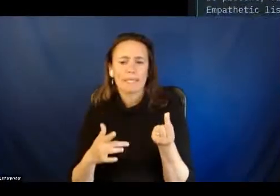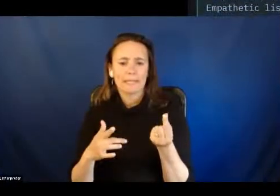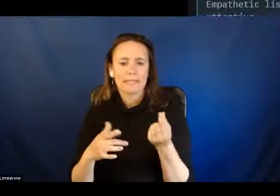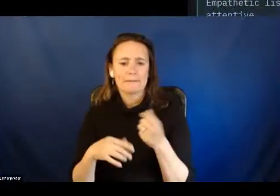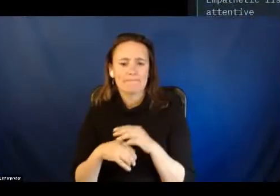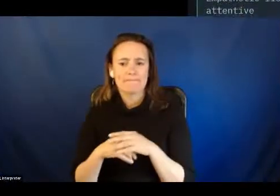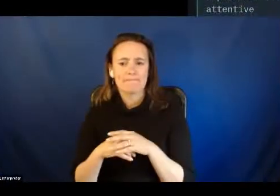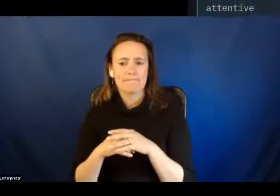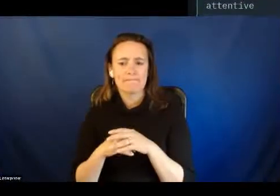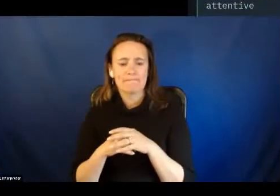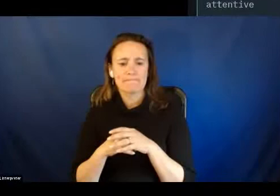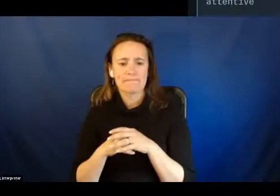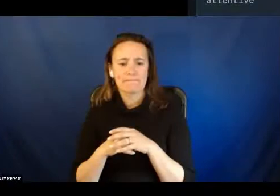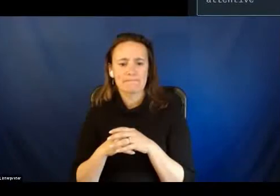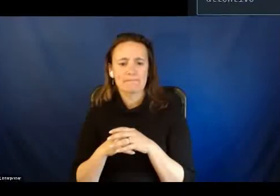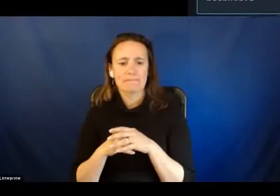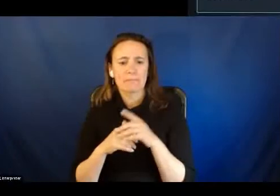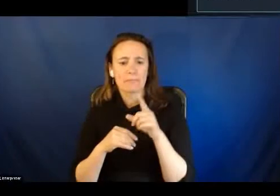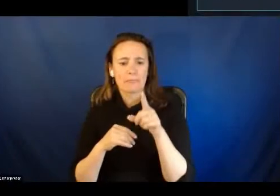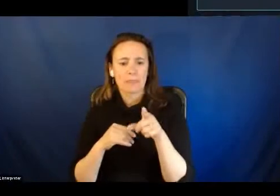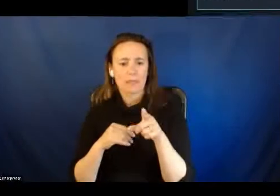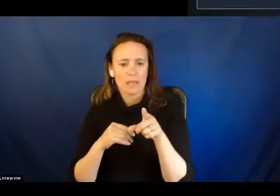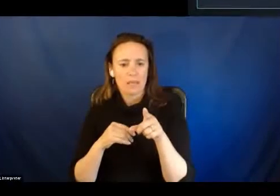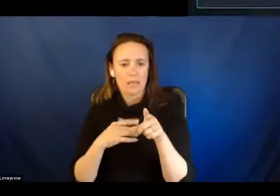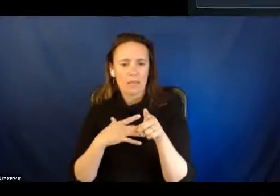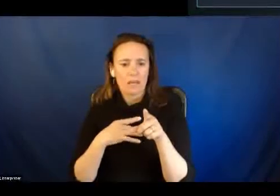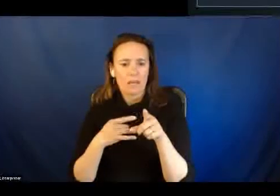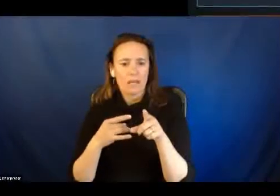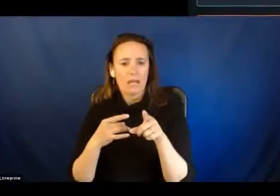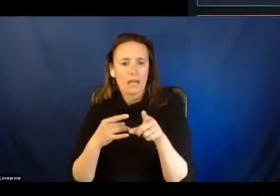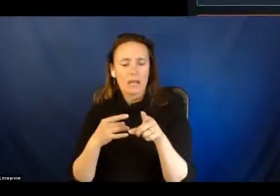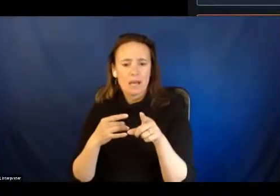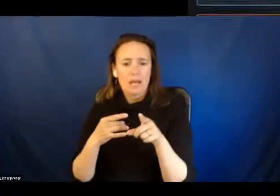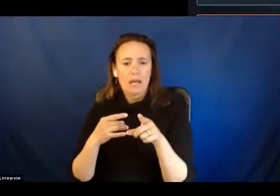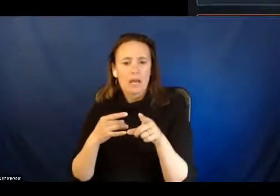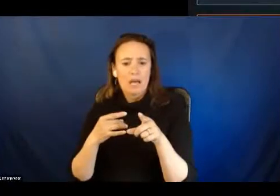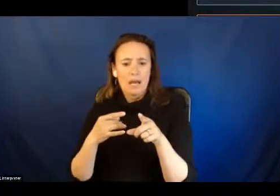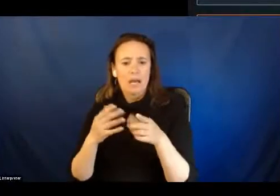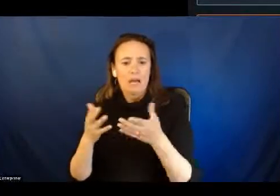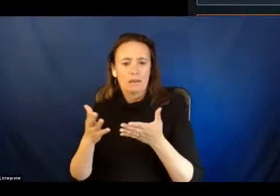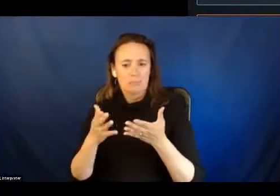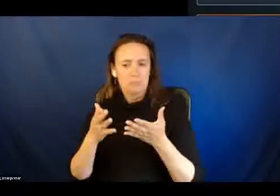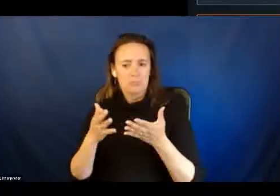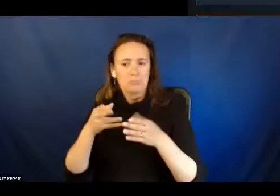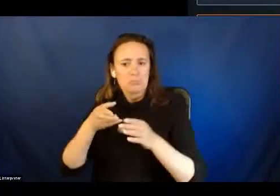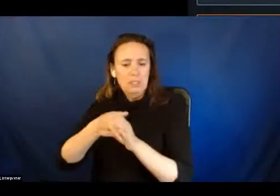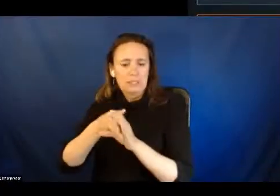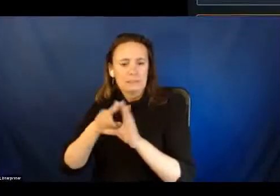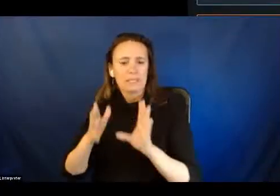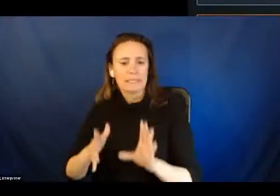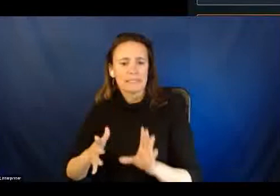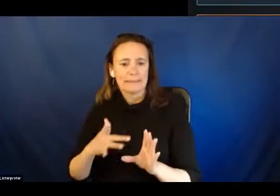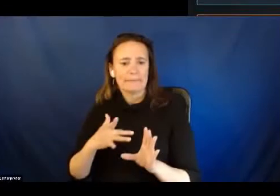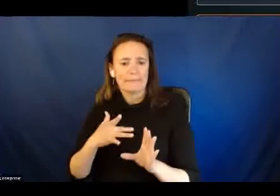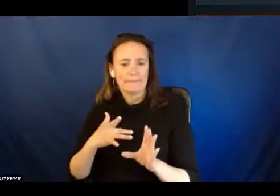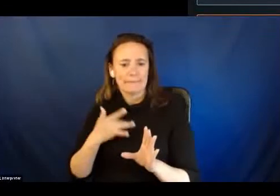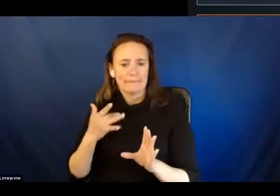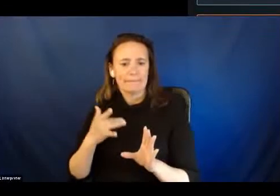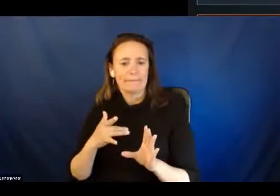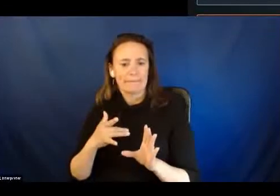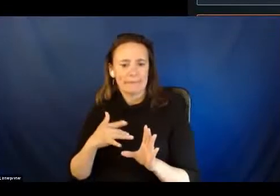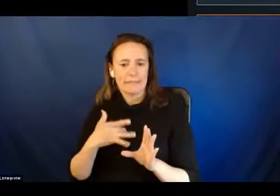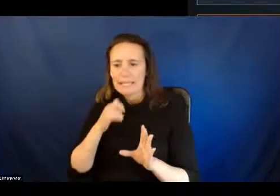I like to make sure that the participants I said feel heard and understand that they did not deserve any of the fees they received or are receiving.